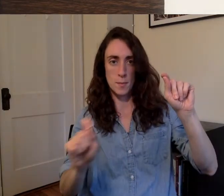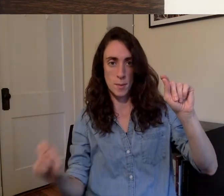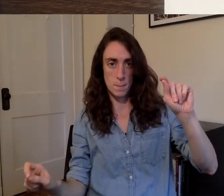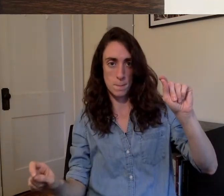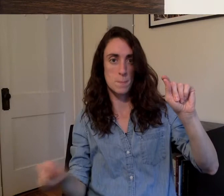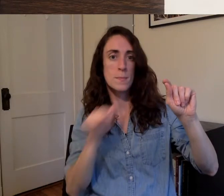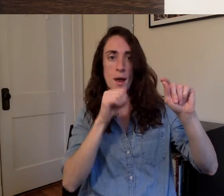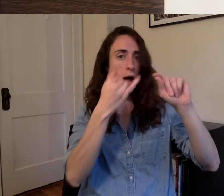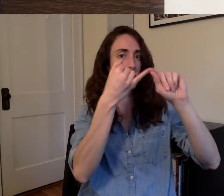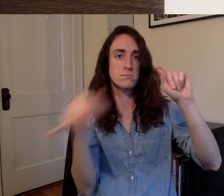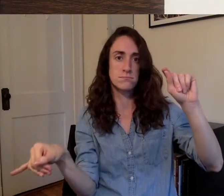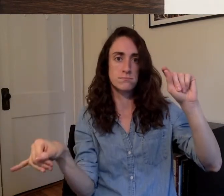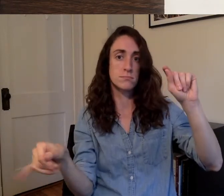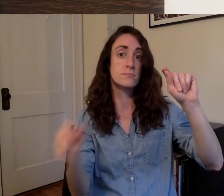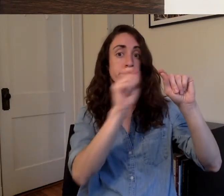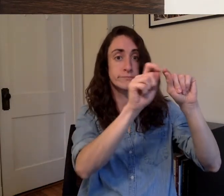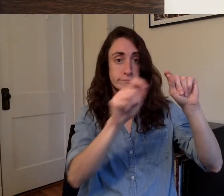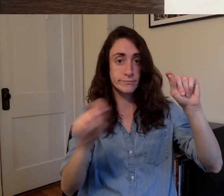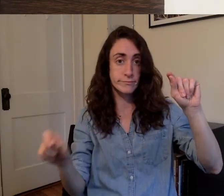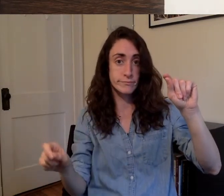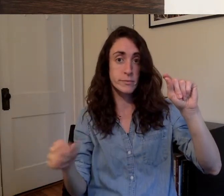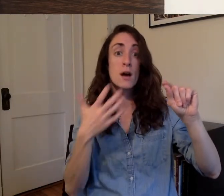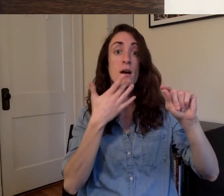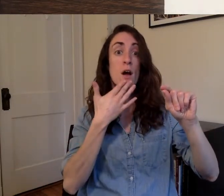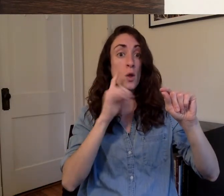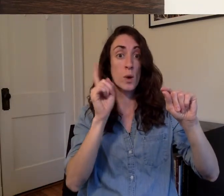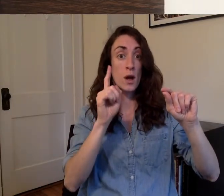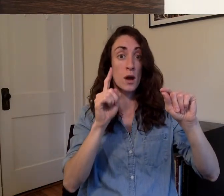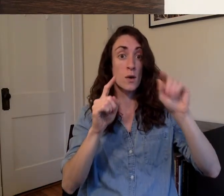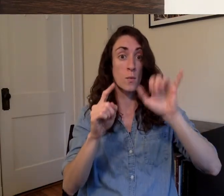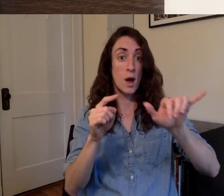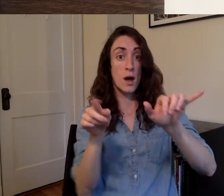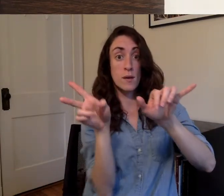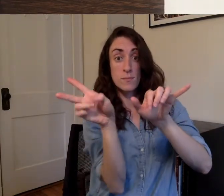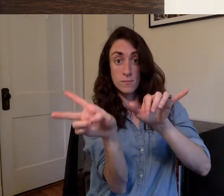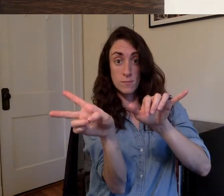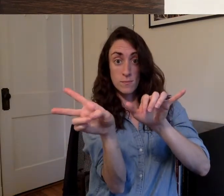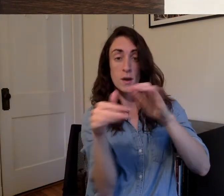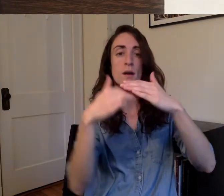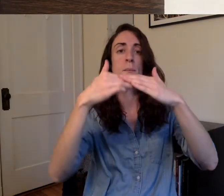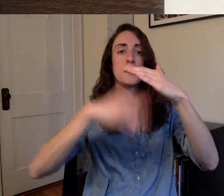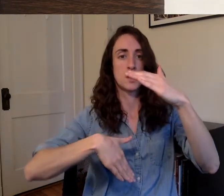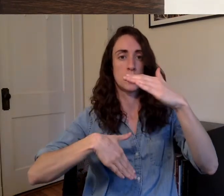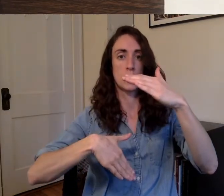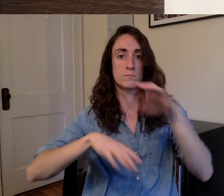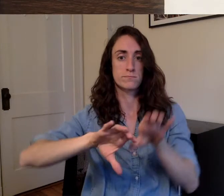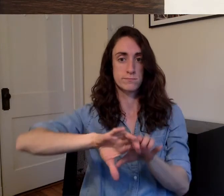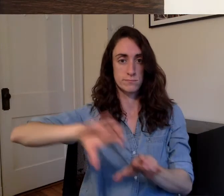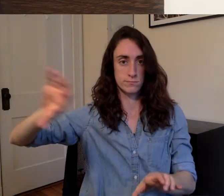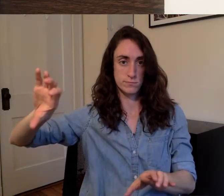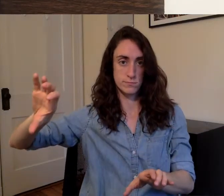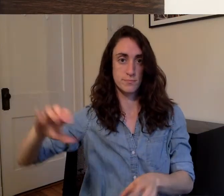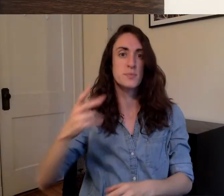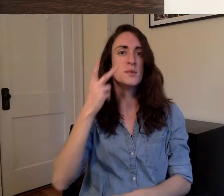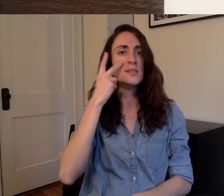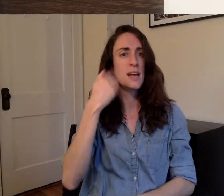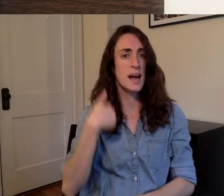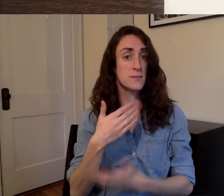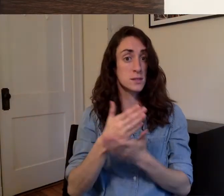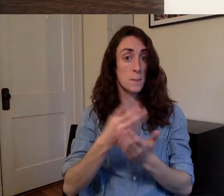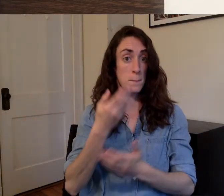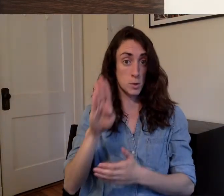because we've got a less than symbol, not less than or equal to. And because y is less than, we're going to color